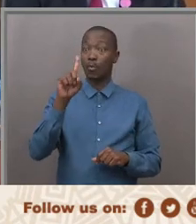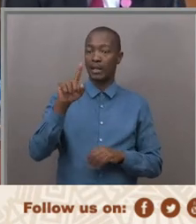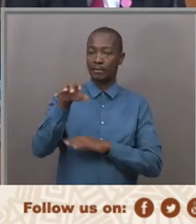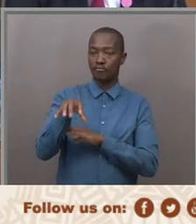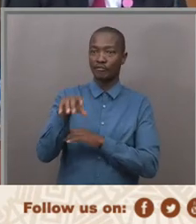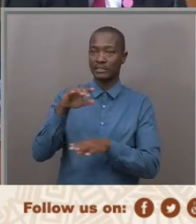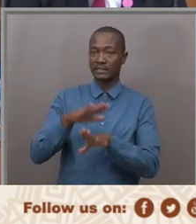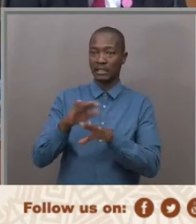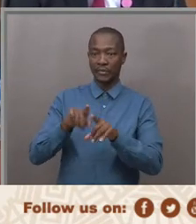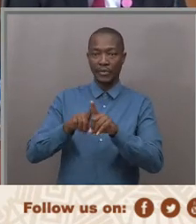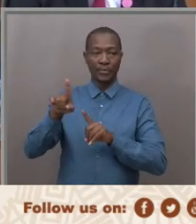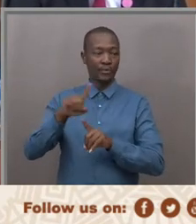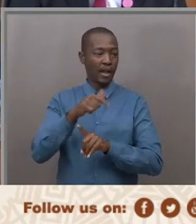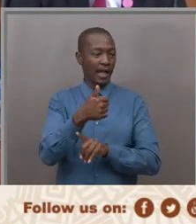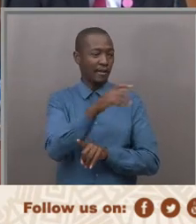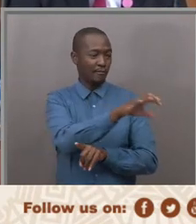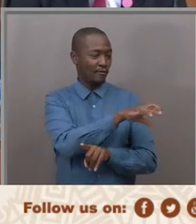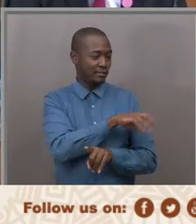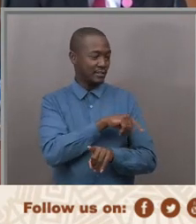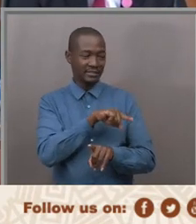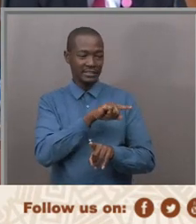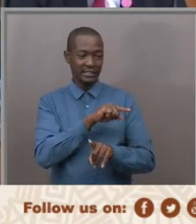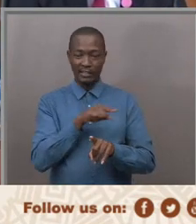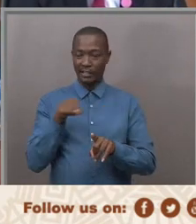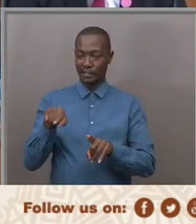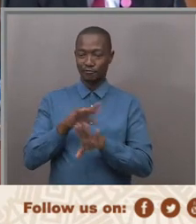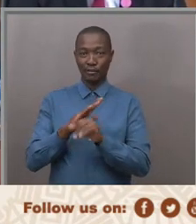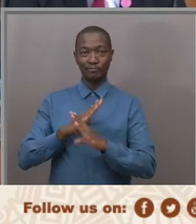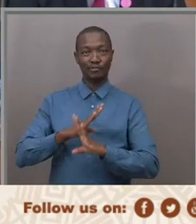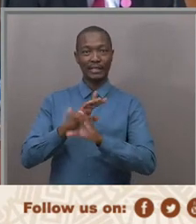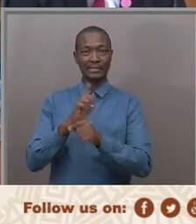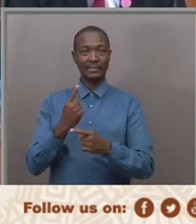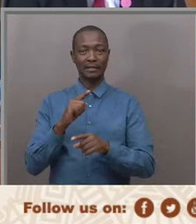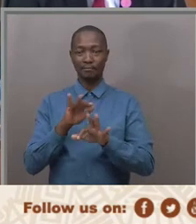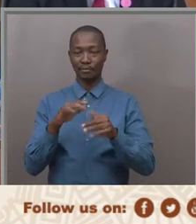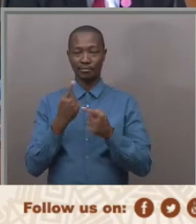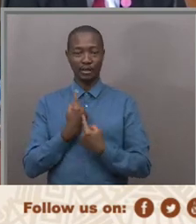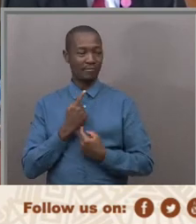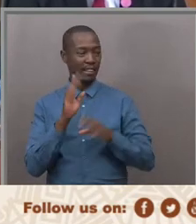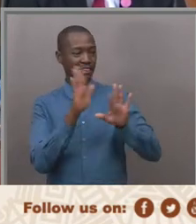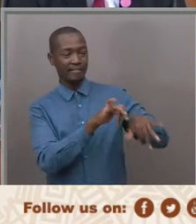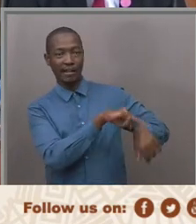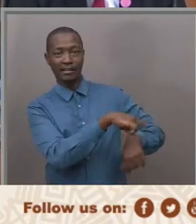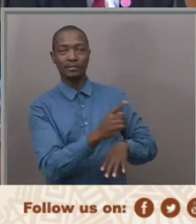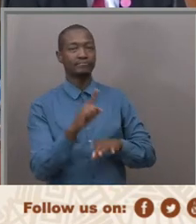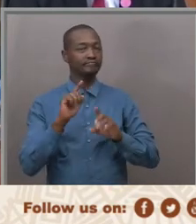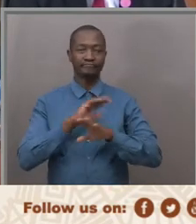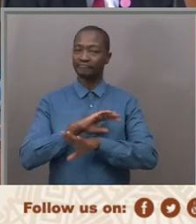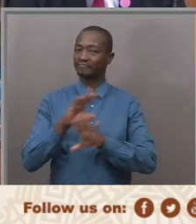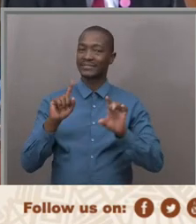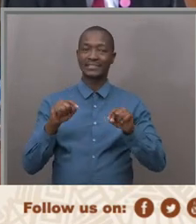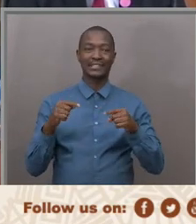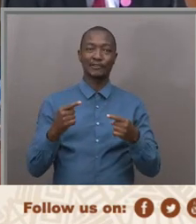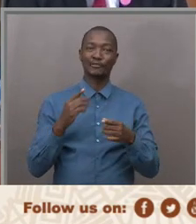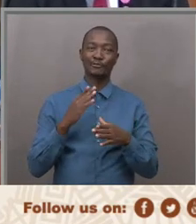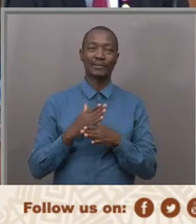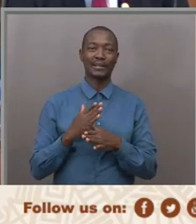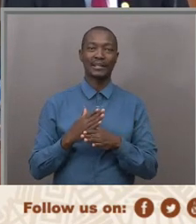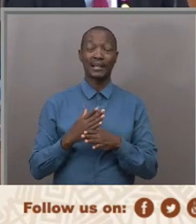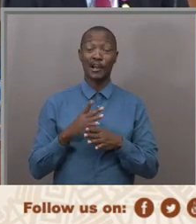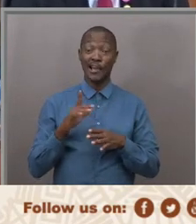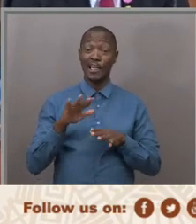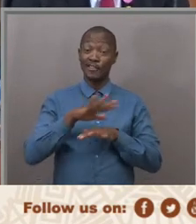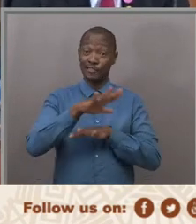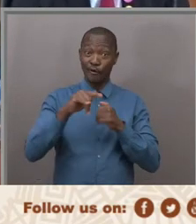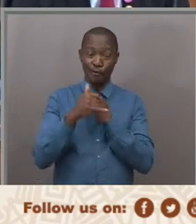it and protect people in its province and leave out the others, that does not work. The whole country must